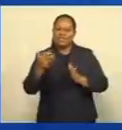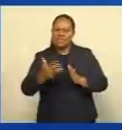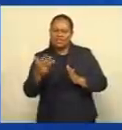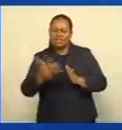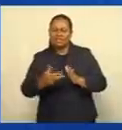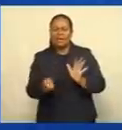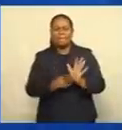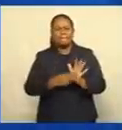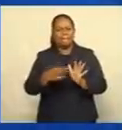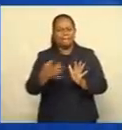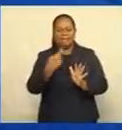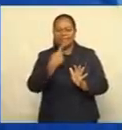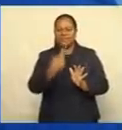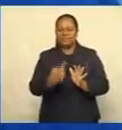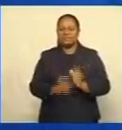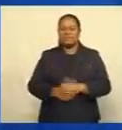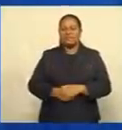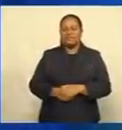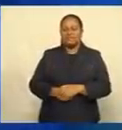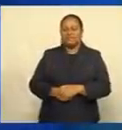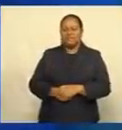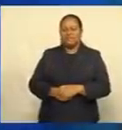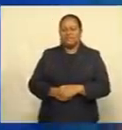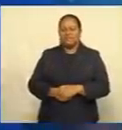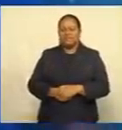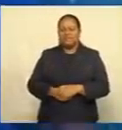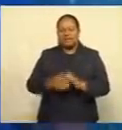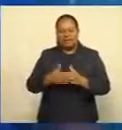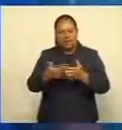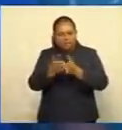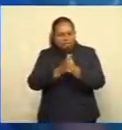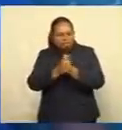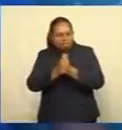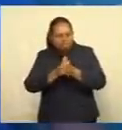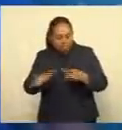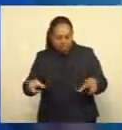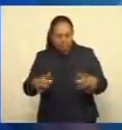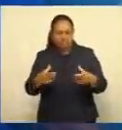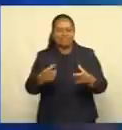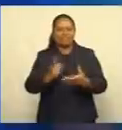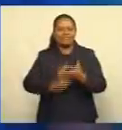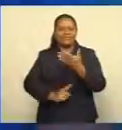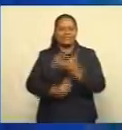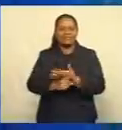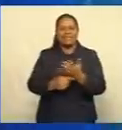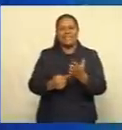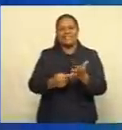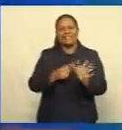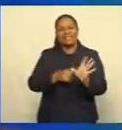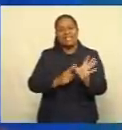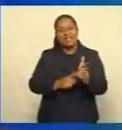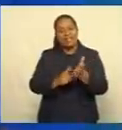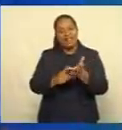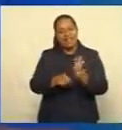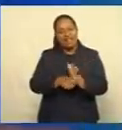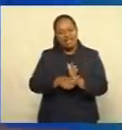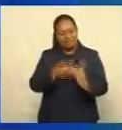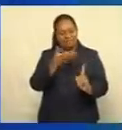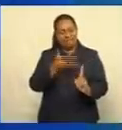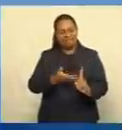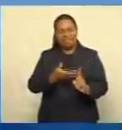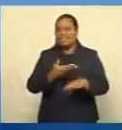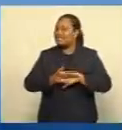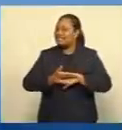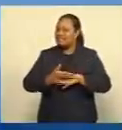Tikotani of New Sawa Methodist High School are looking forward to the challenge. While Taylor is new to rugby, Tikotani is